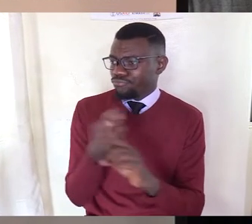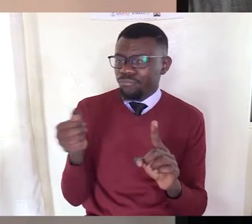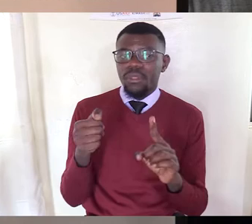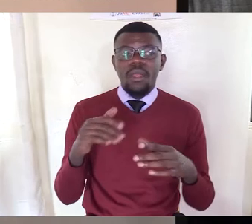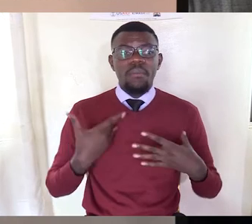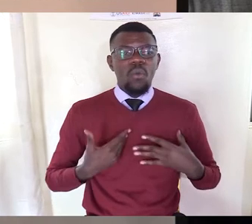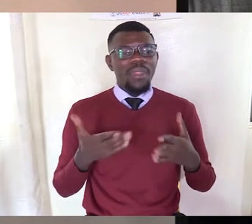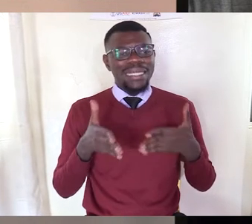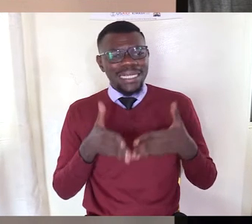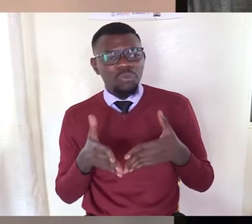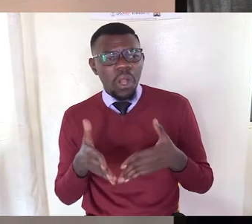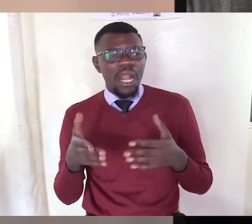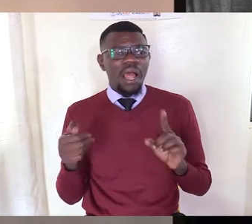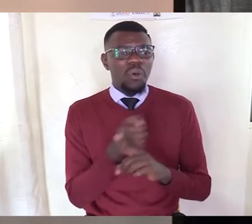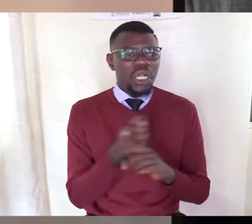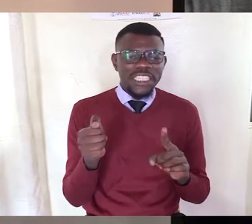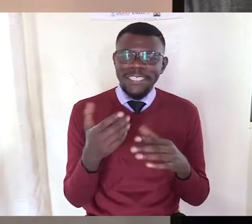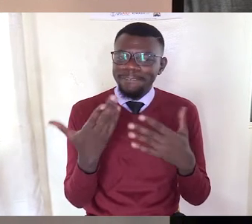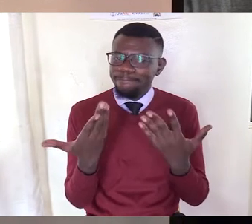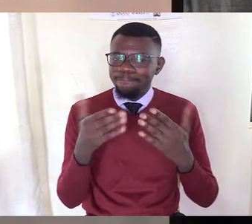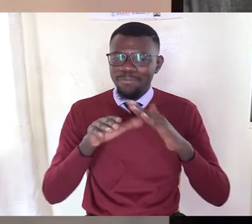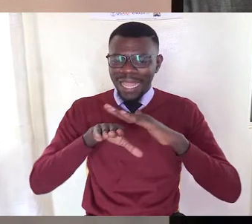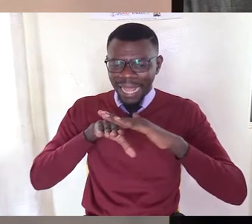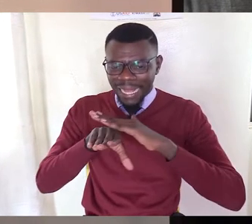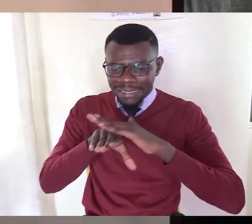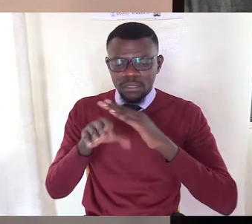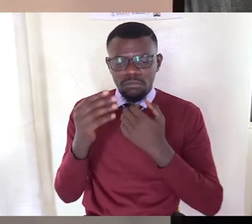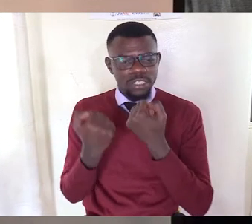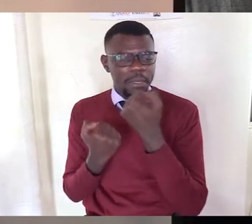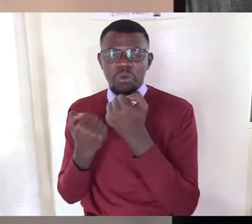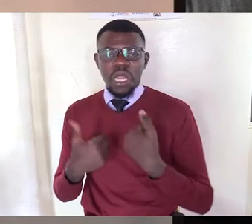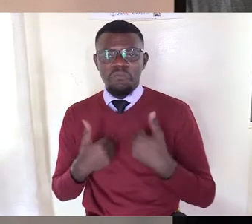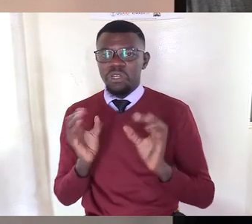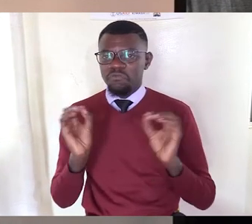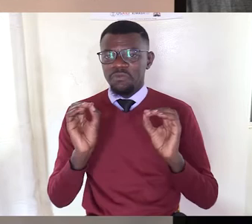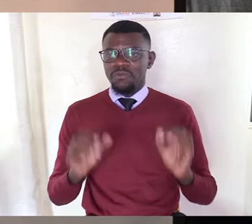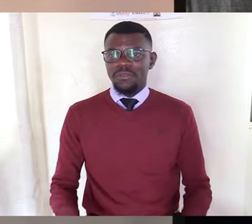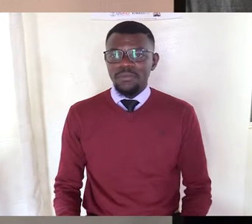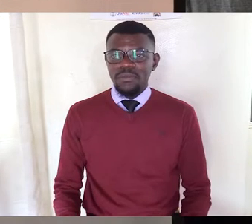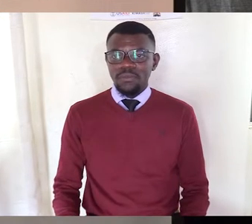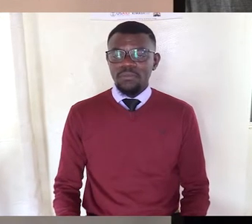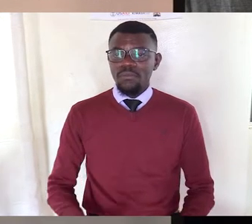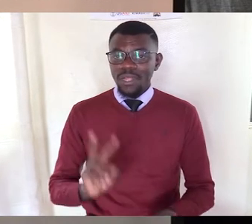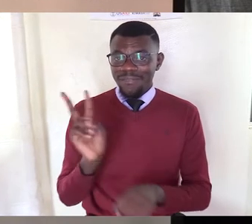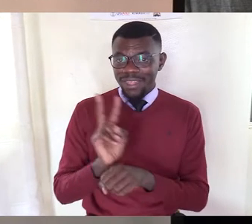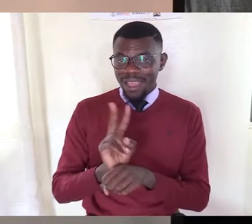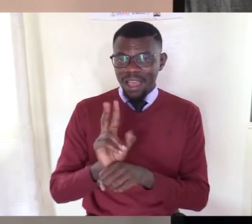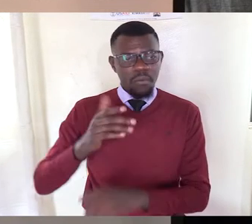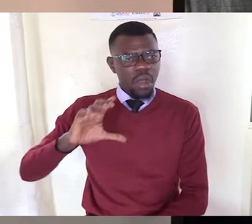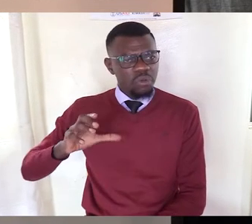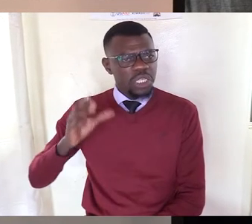survivors of sexual violence did not access much needed support. I mentioned that Vihiga was not really